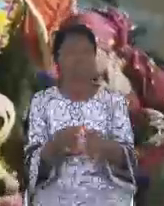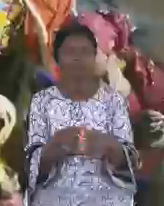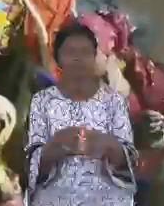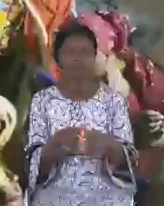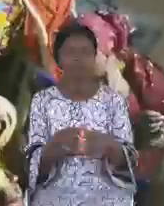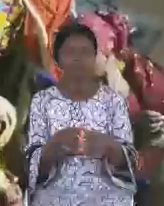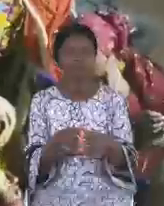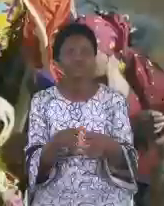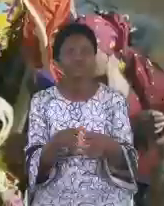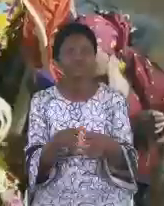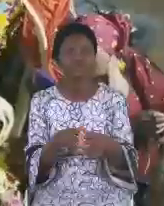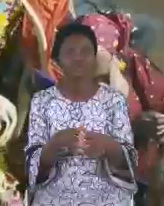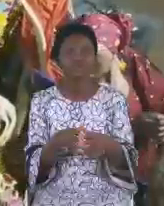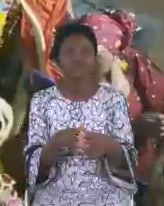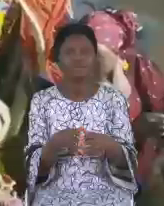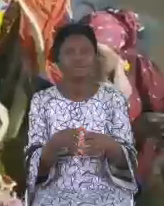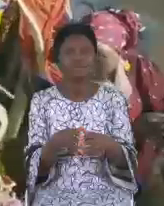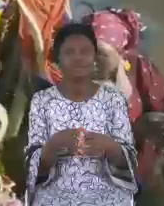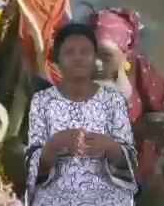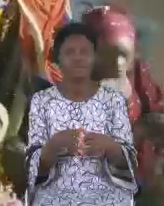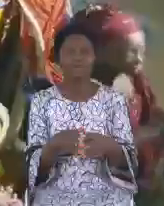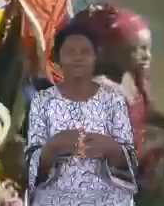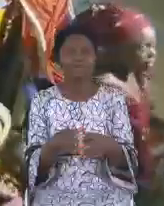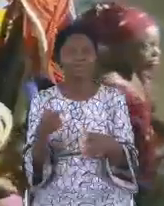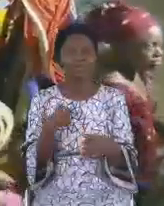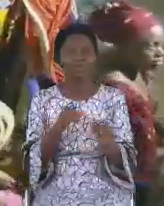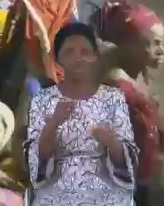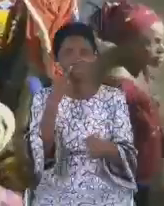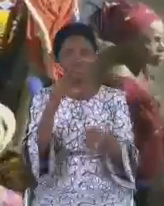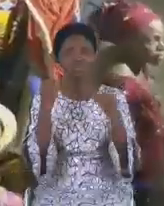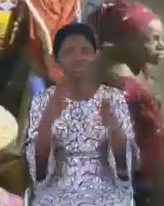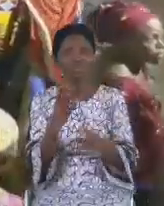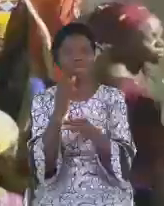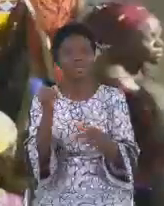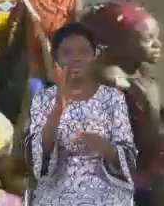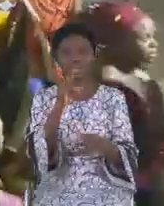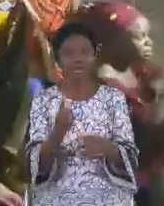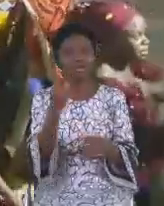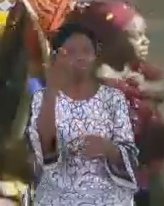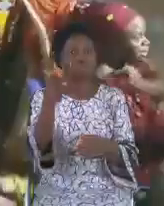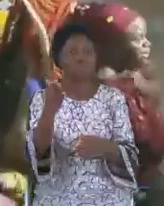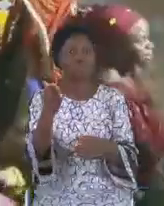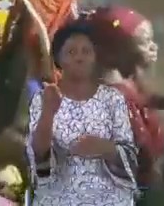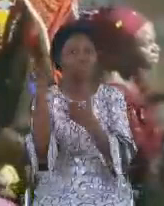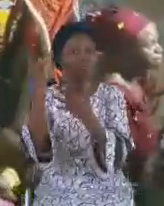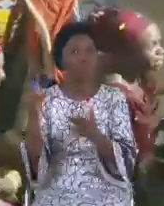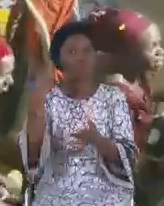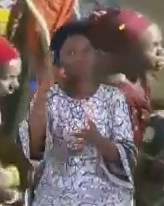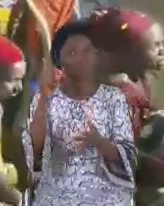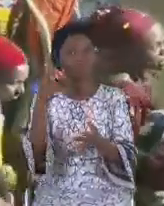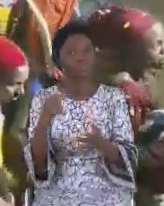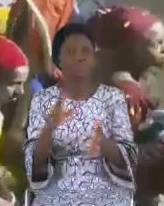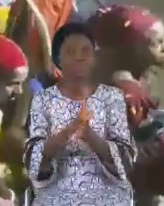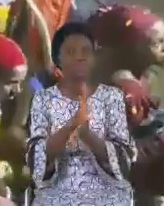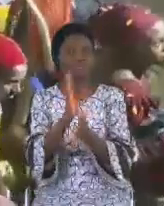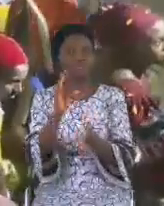you can see many hands are up there waiting for forms. You see it over the camera there. So please,